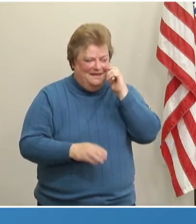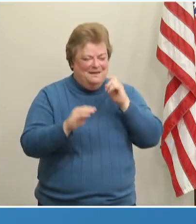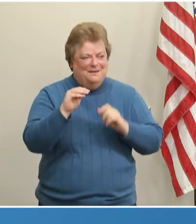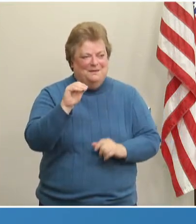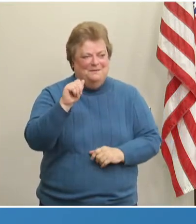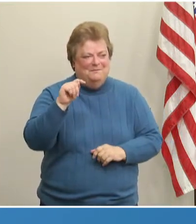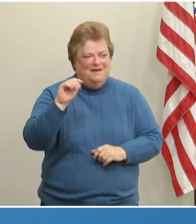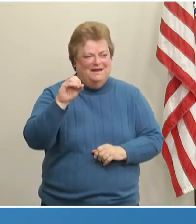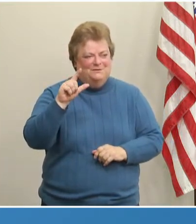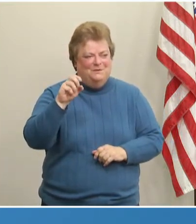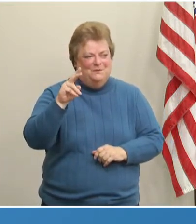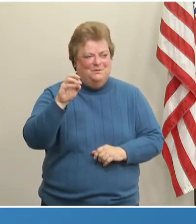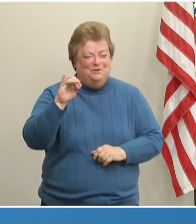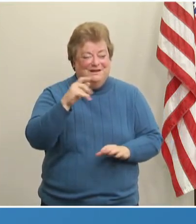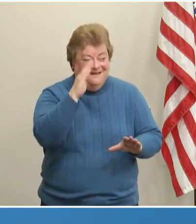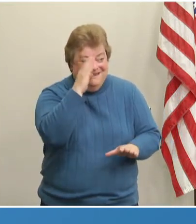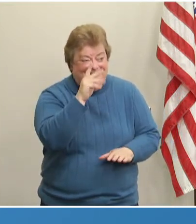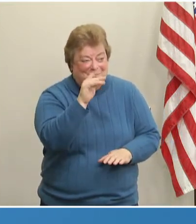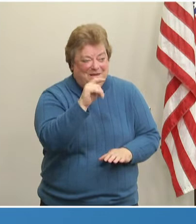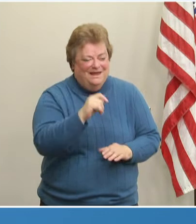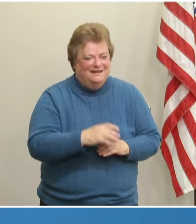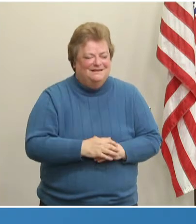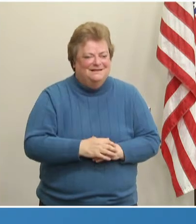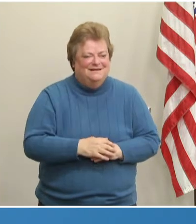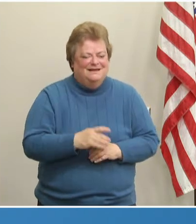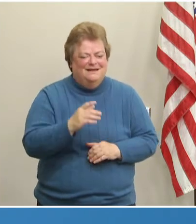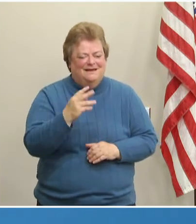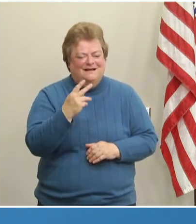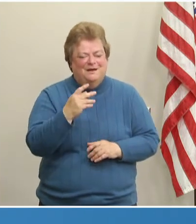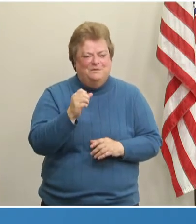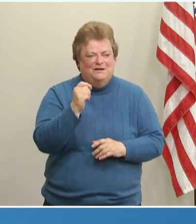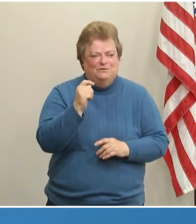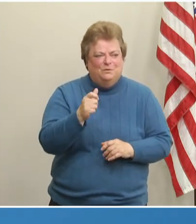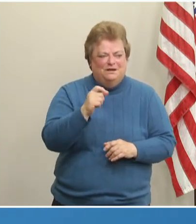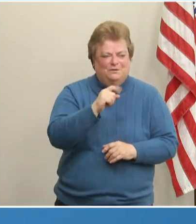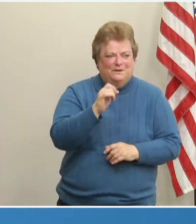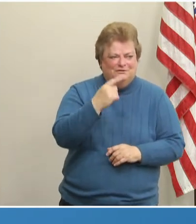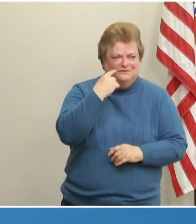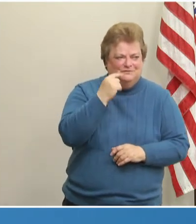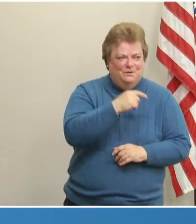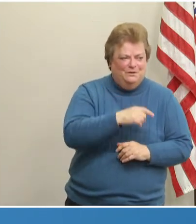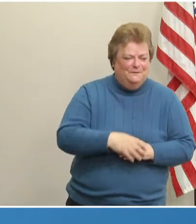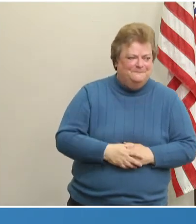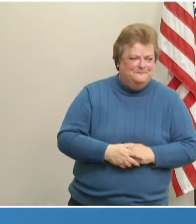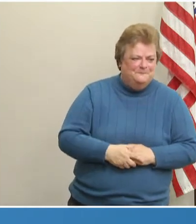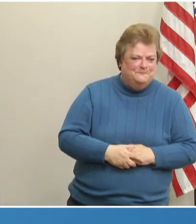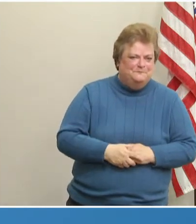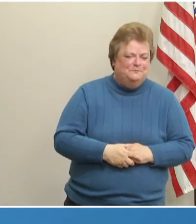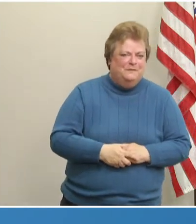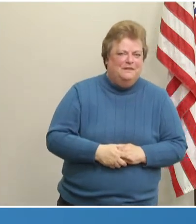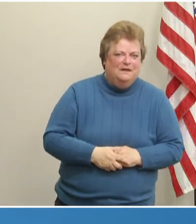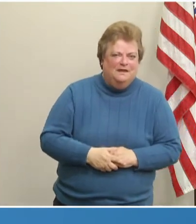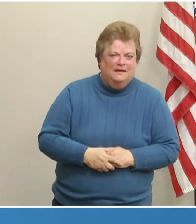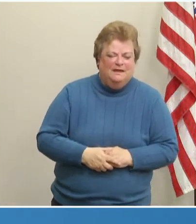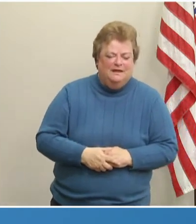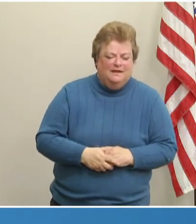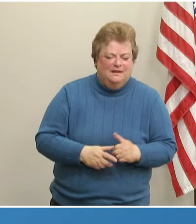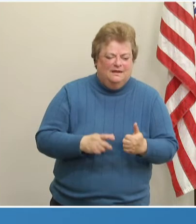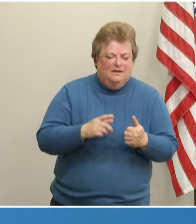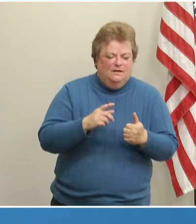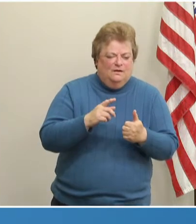Hi, Matt. Hi, how are you? Just a couple of quick questions for you. Sure. One, have you